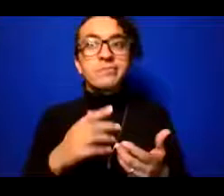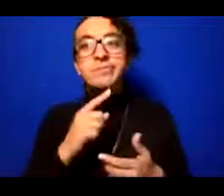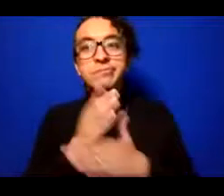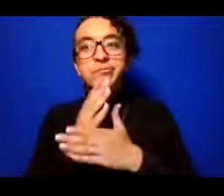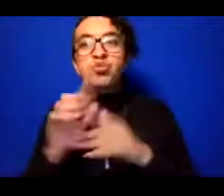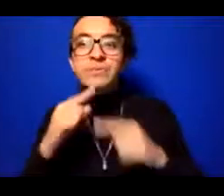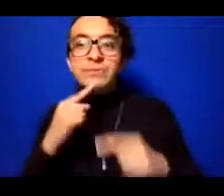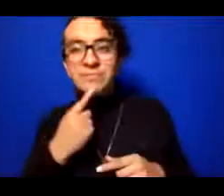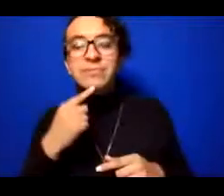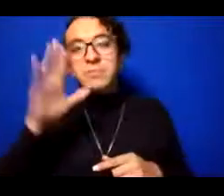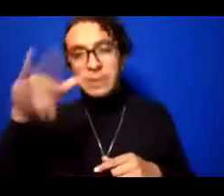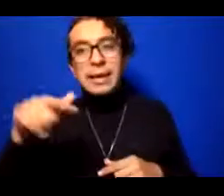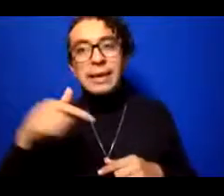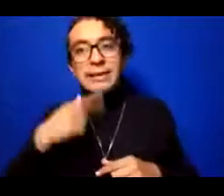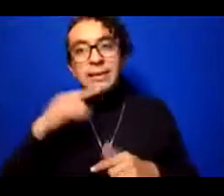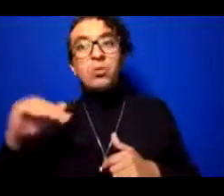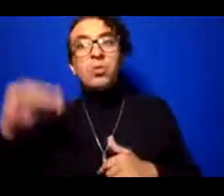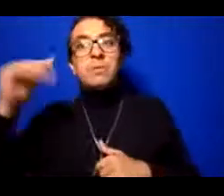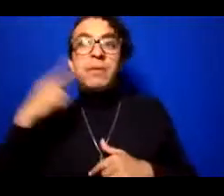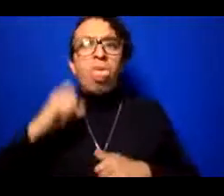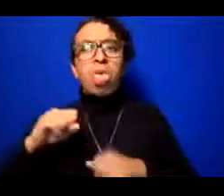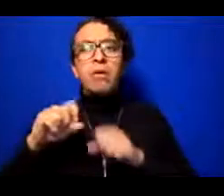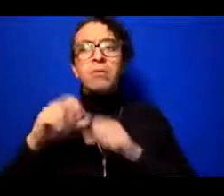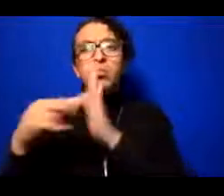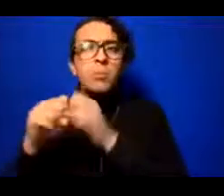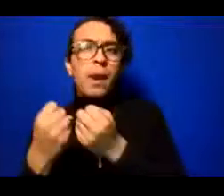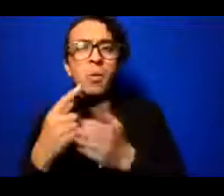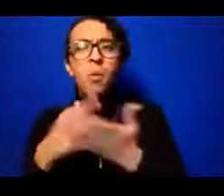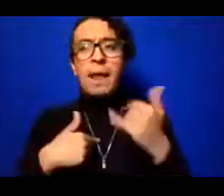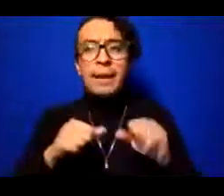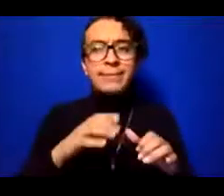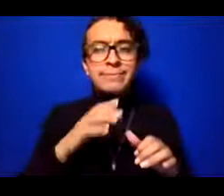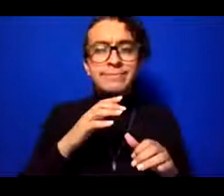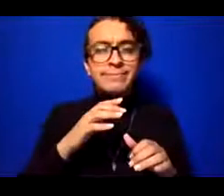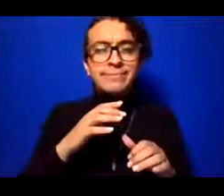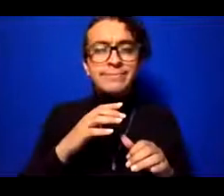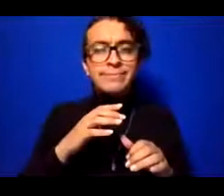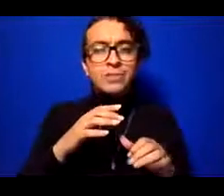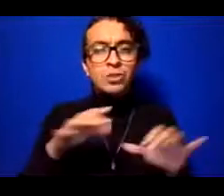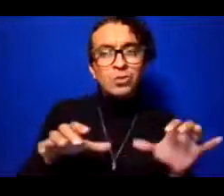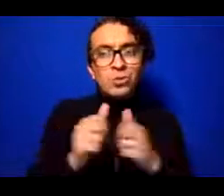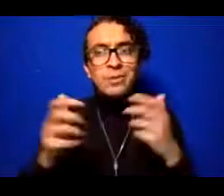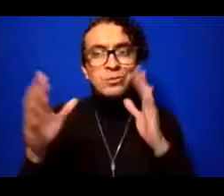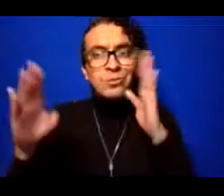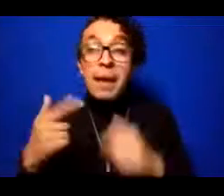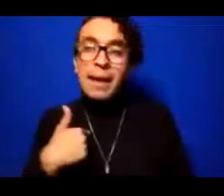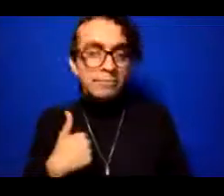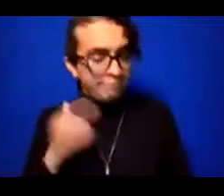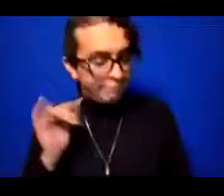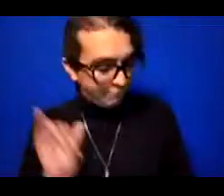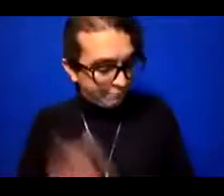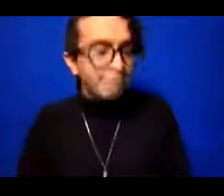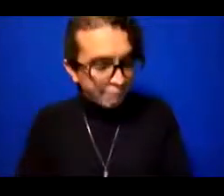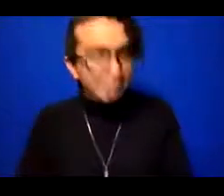part of growing up is, rule breaking and trying to figure out what you can get away with. as it, I've been there. I mean, I remember being a teenager